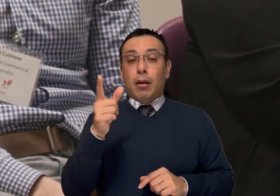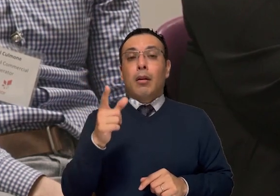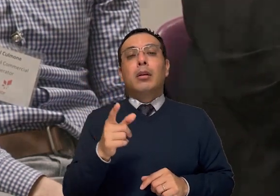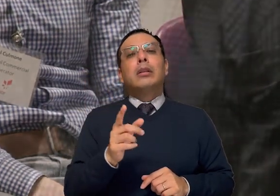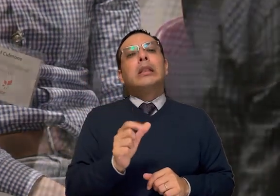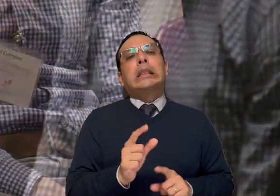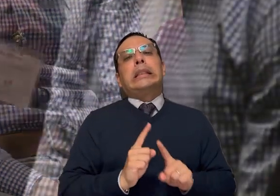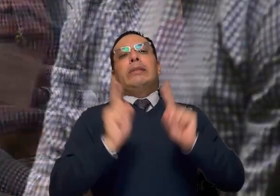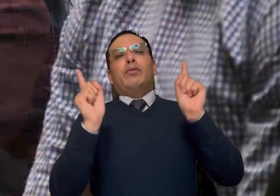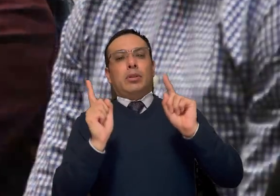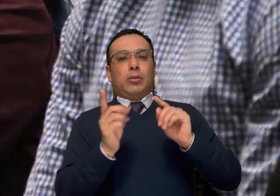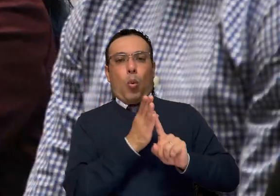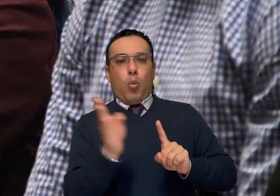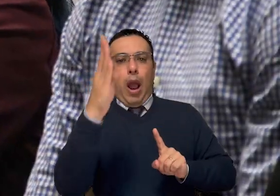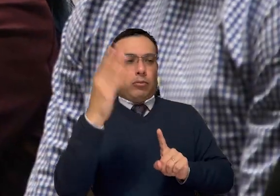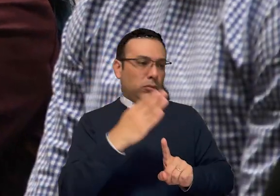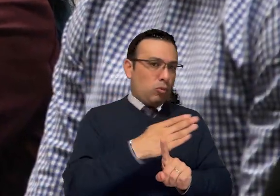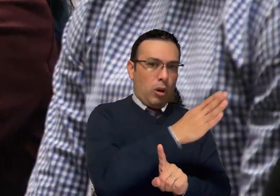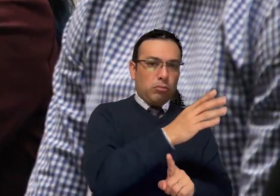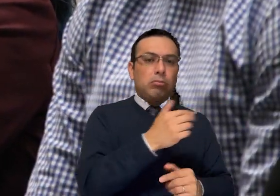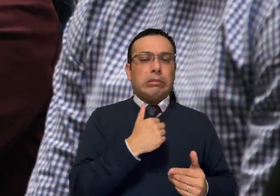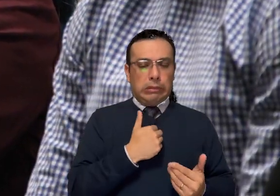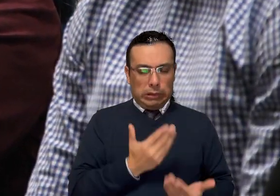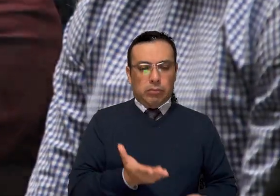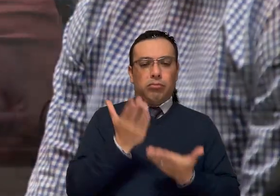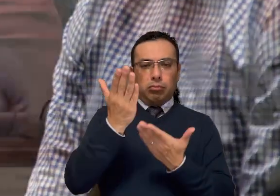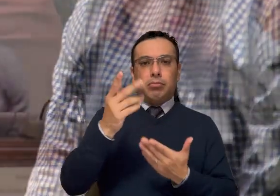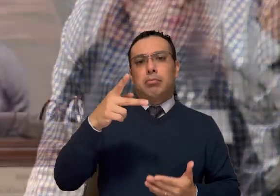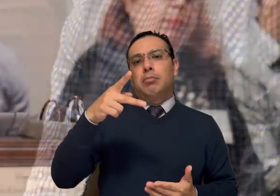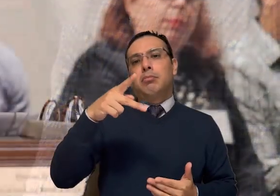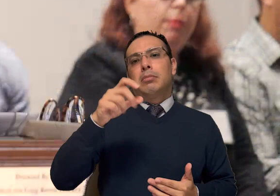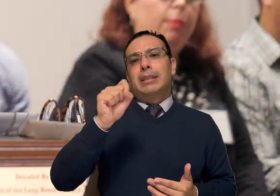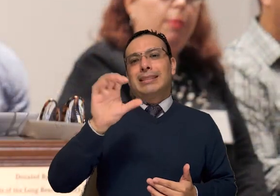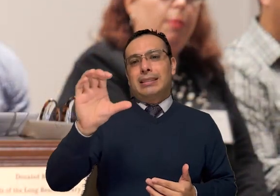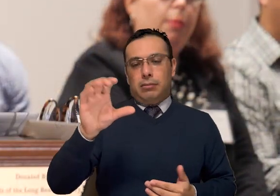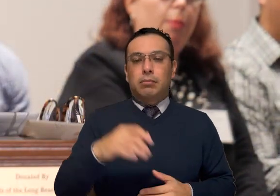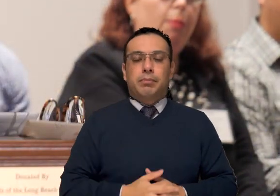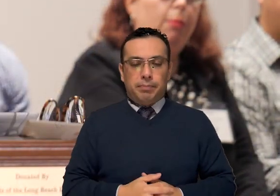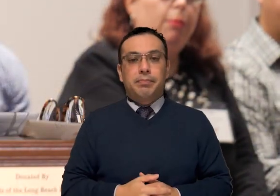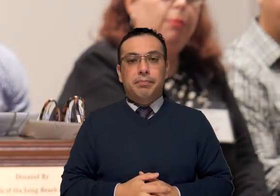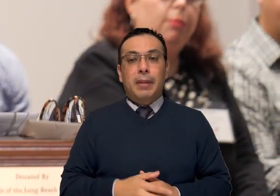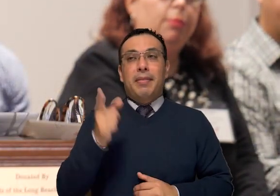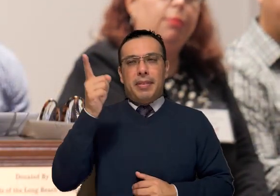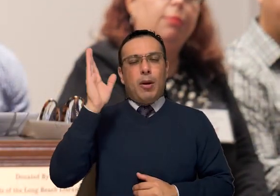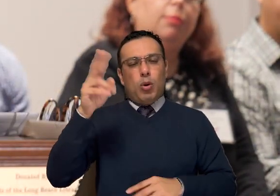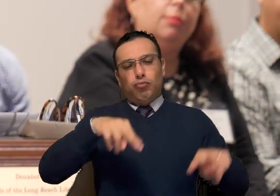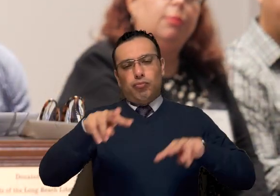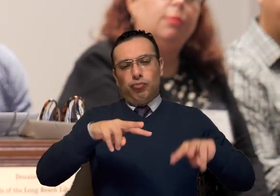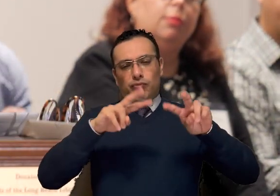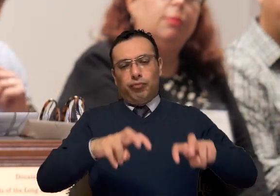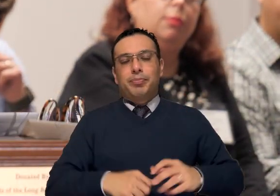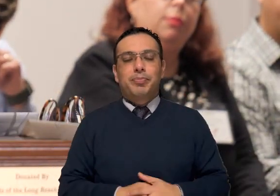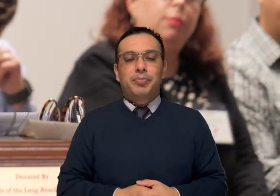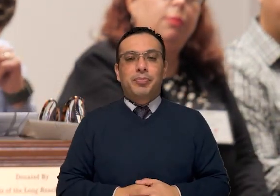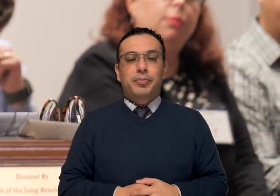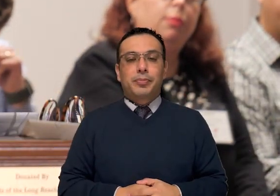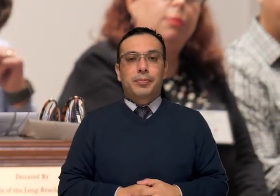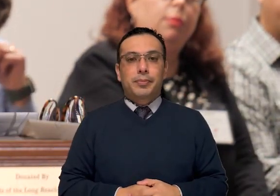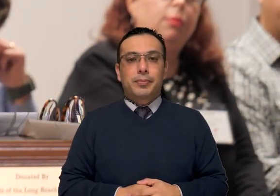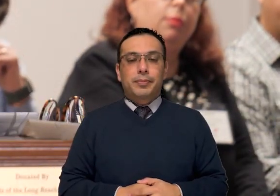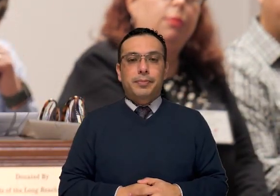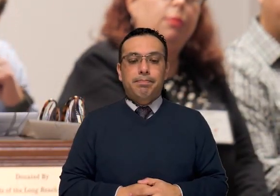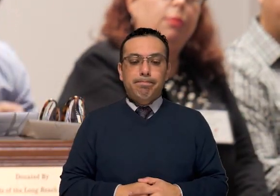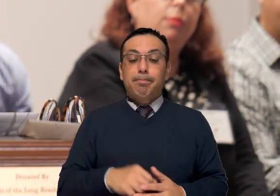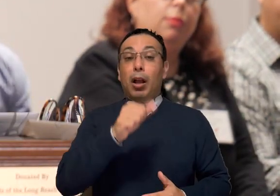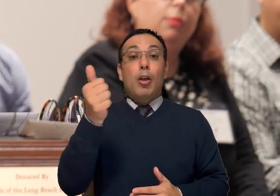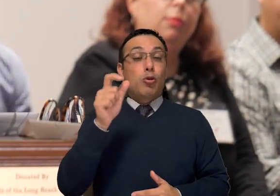for evaluation as well. Thank you. So this questioner is asking about a